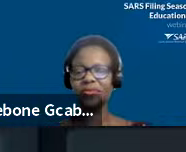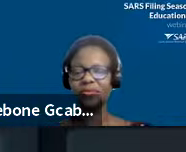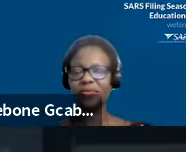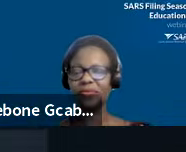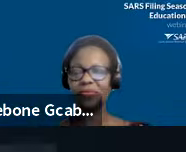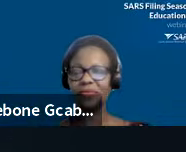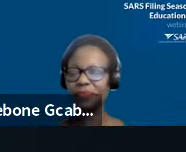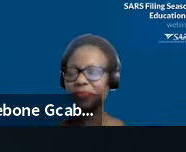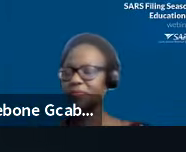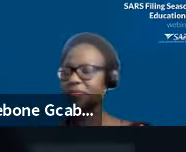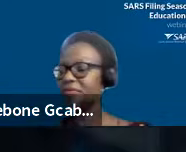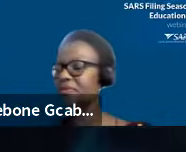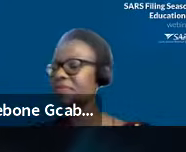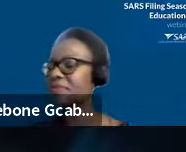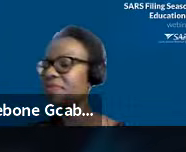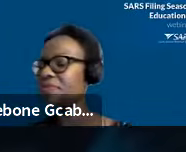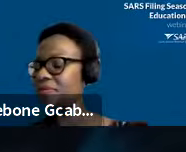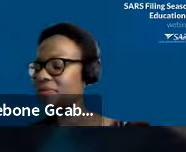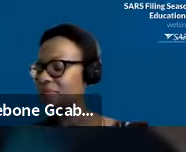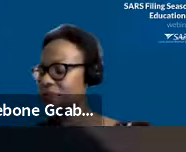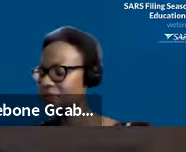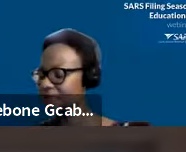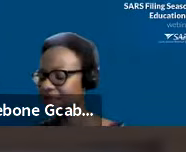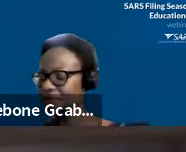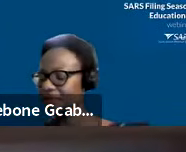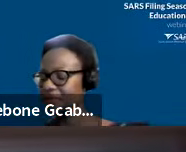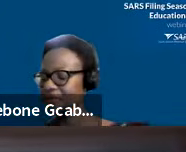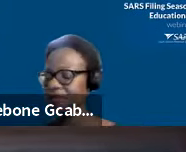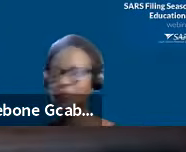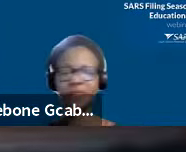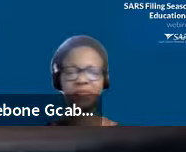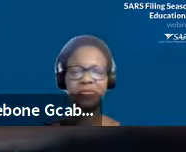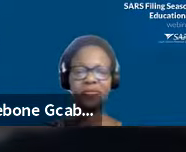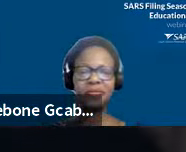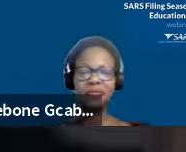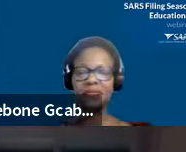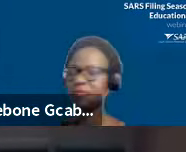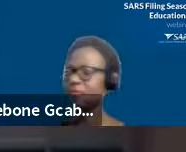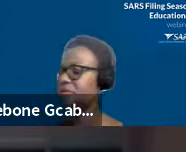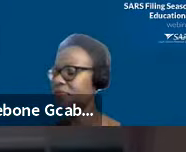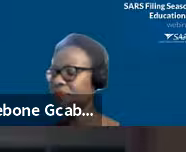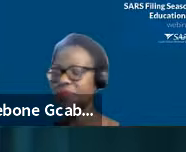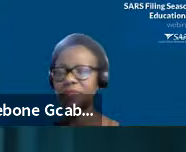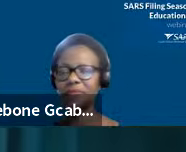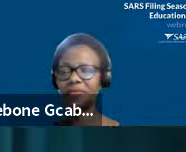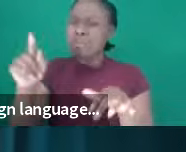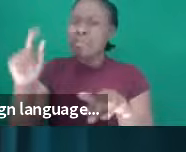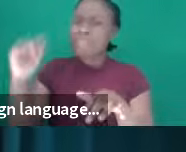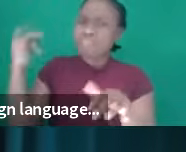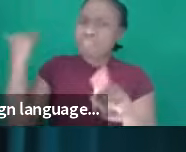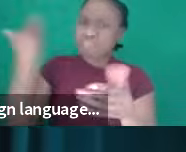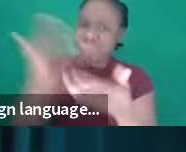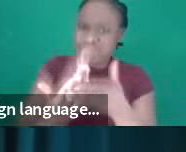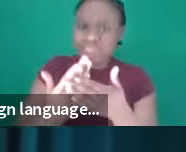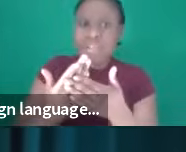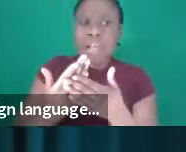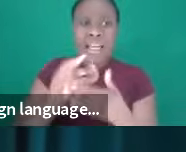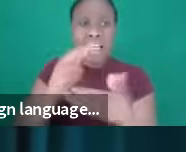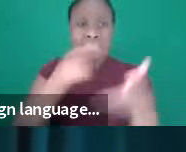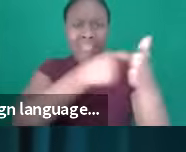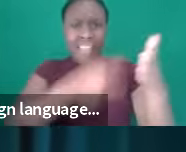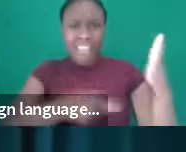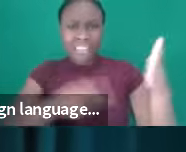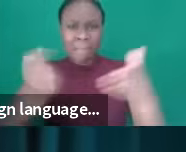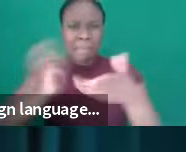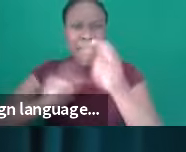Fellow South Africans, I'm addressing you. All your years of paying tax, you still wonder, why does it matter?